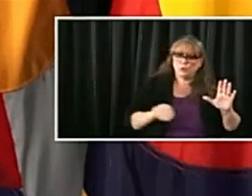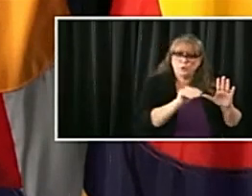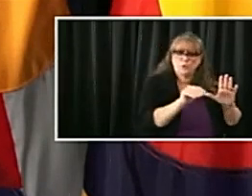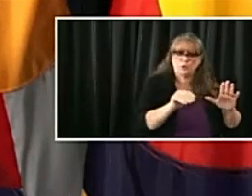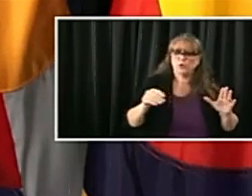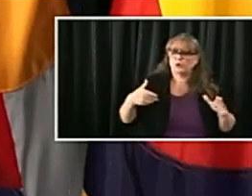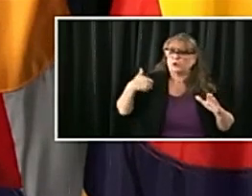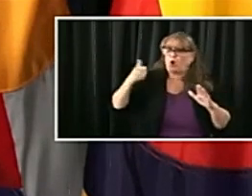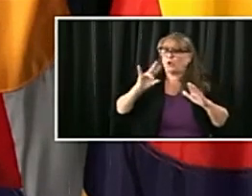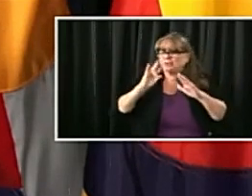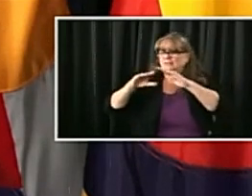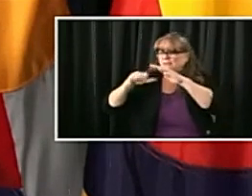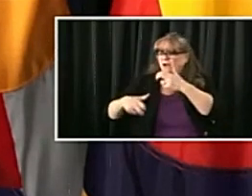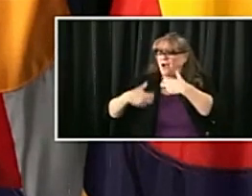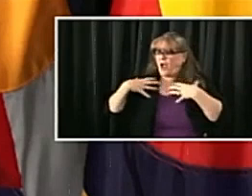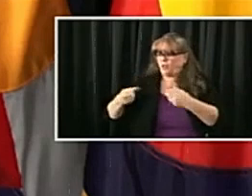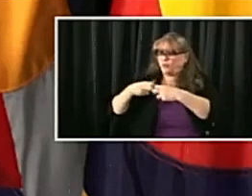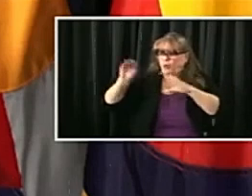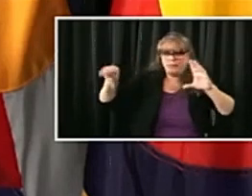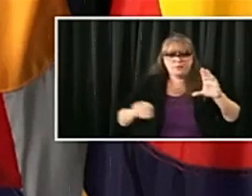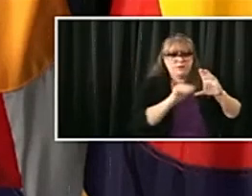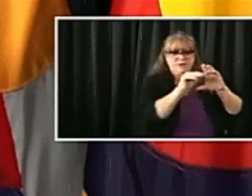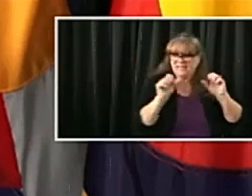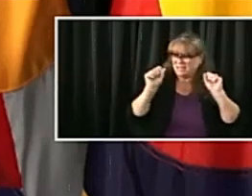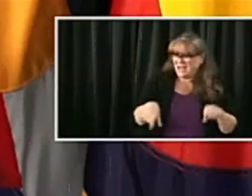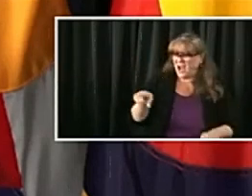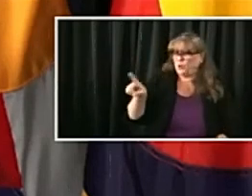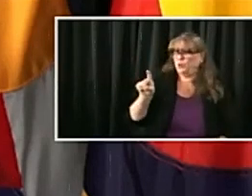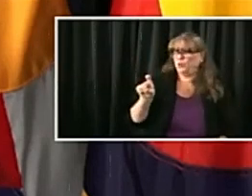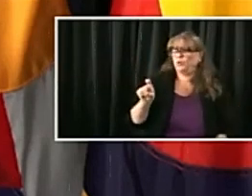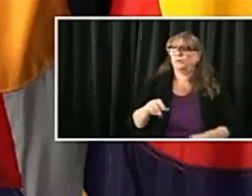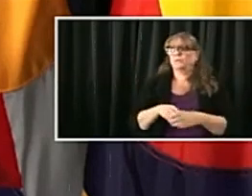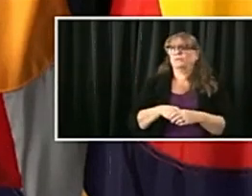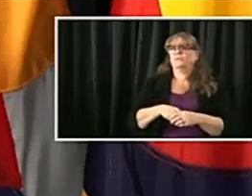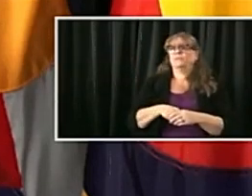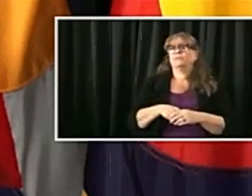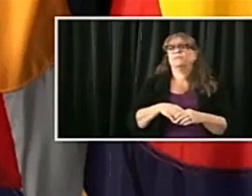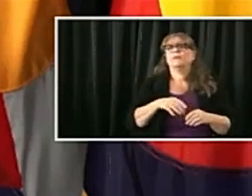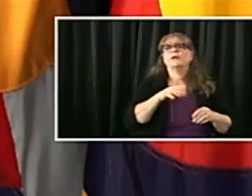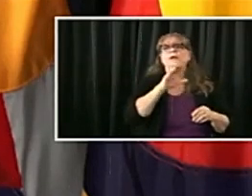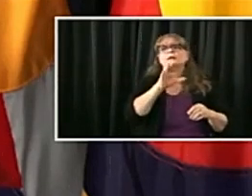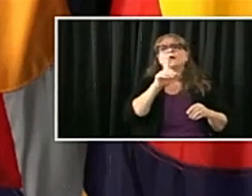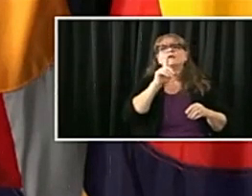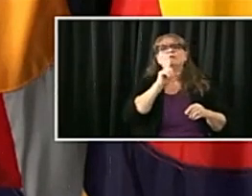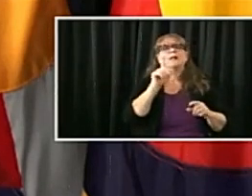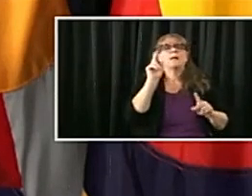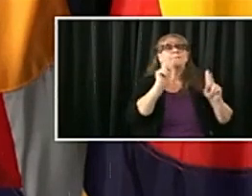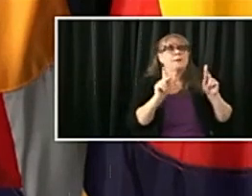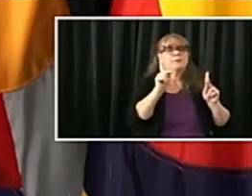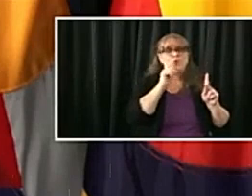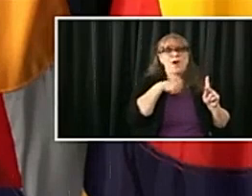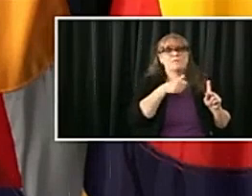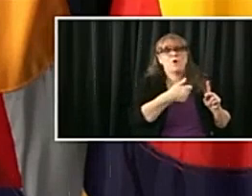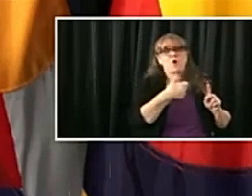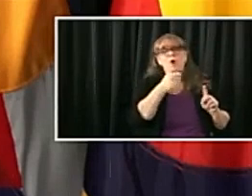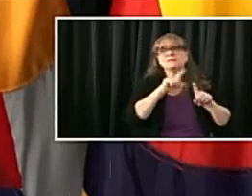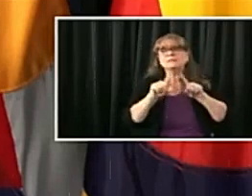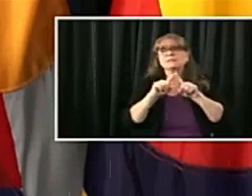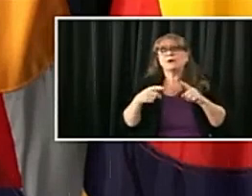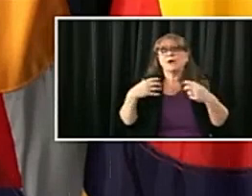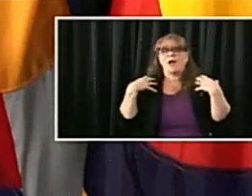So the people with pre-existing conditions that relate to COVID, not